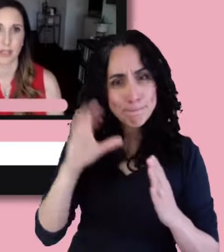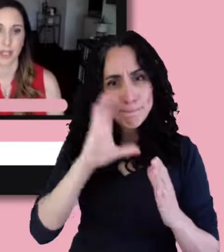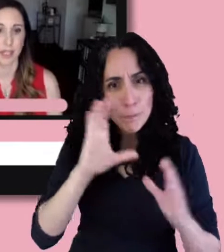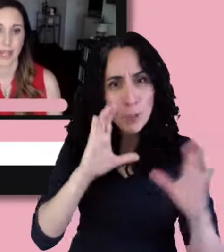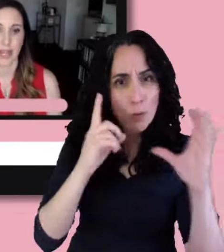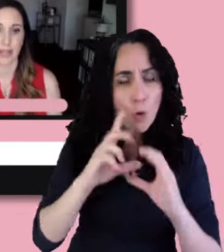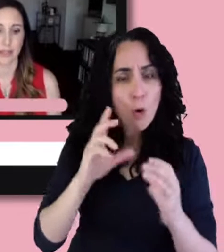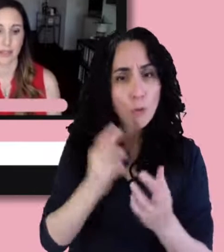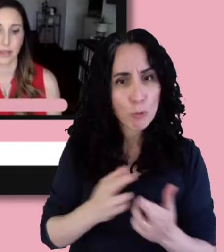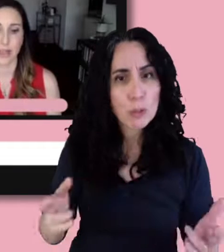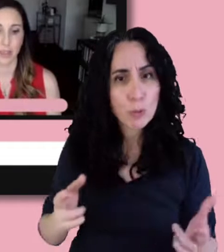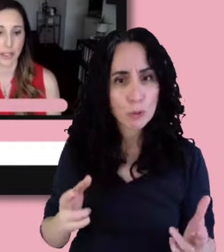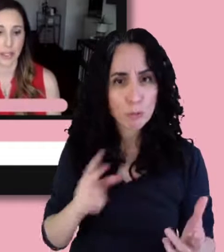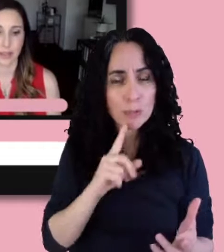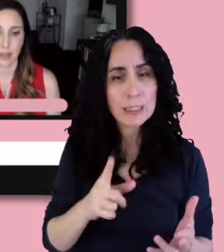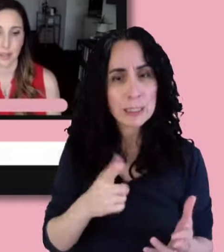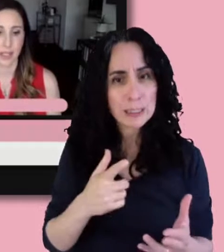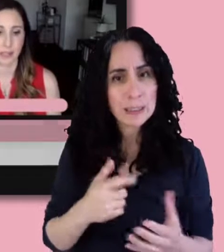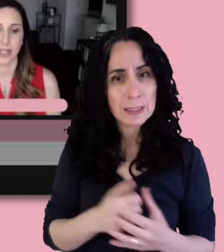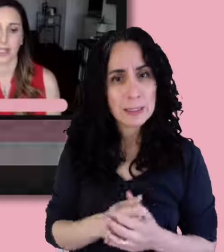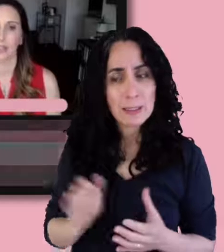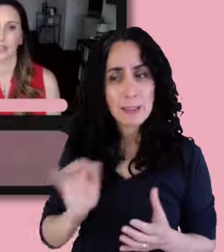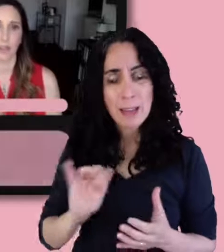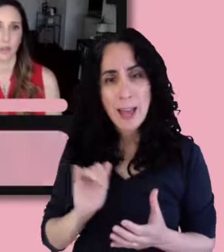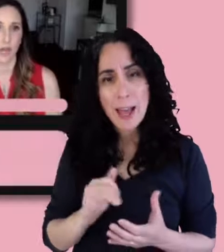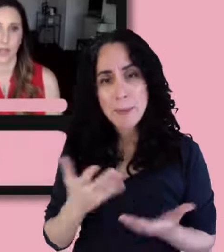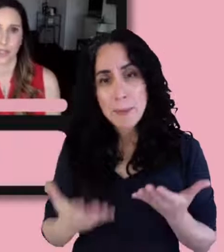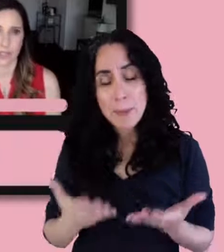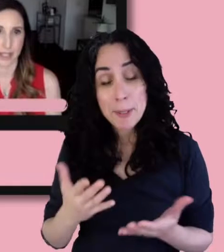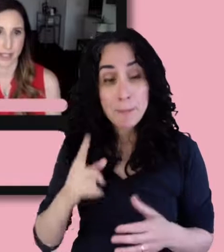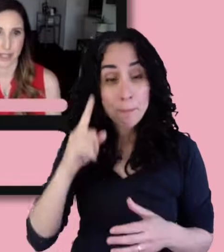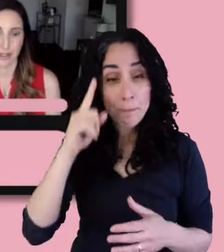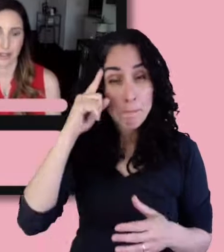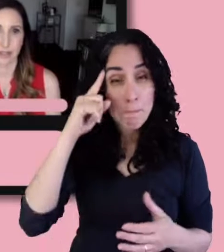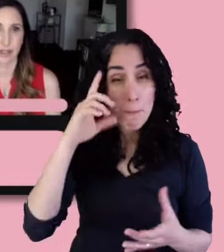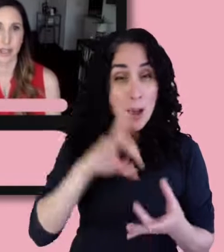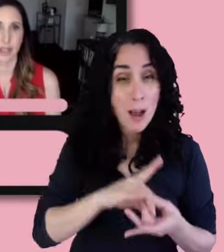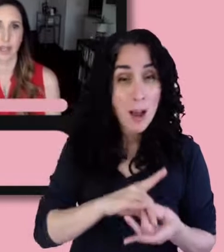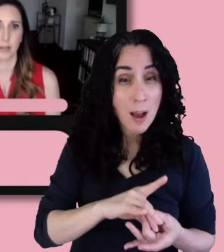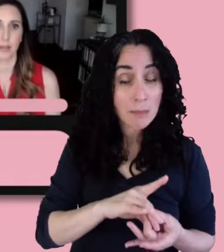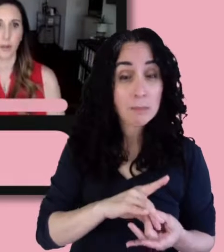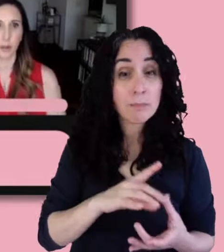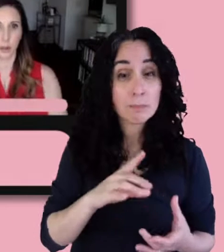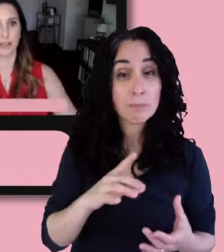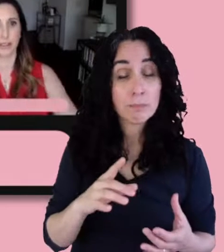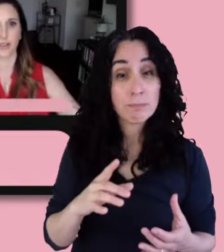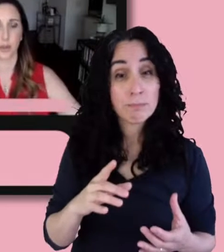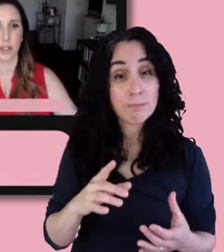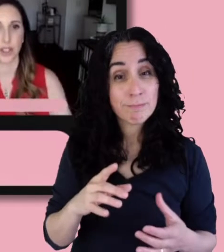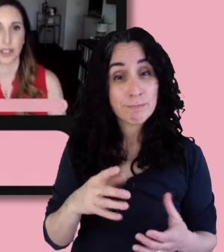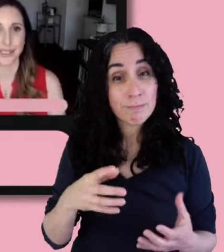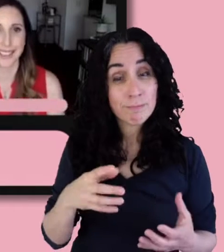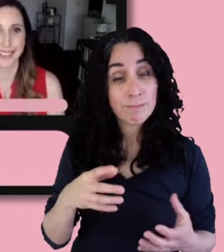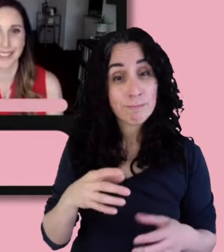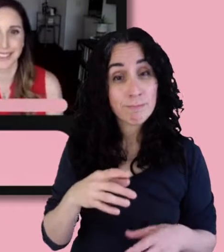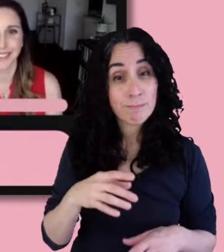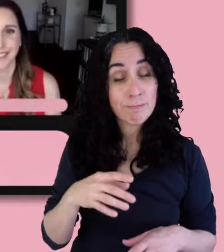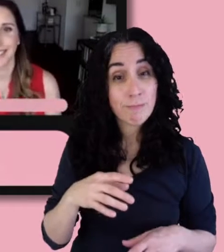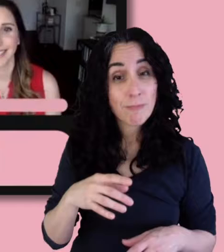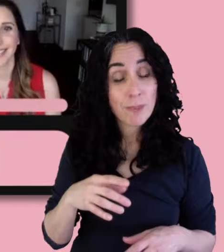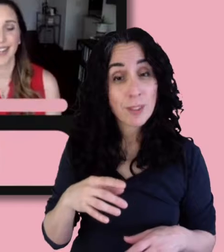resources. And that can be something like the grounding techniques. Great. And that's the question.